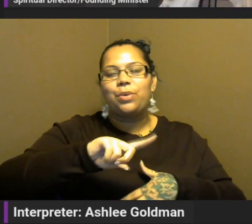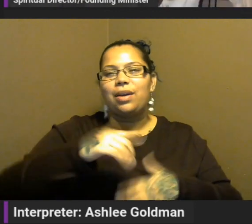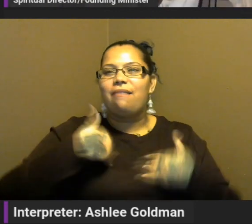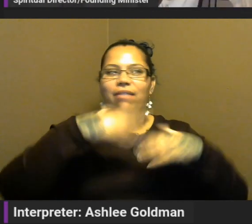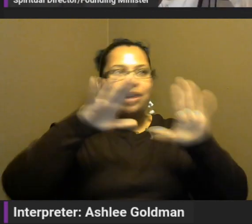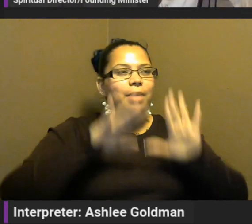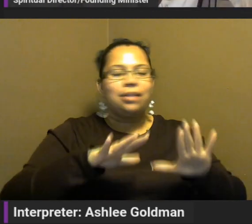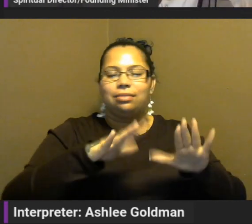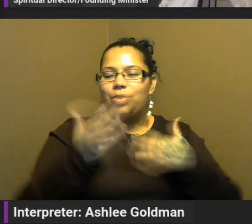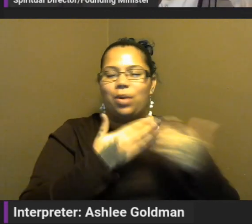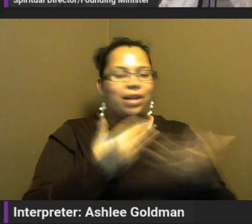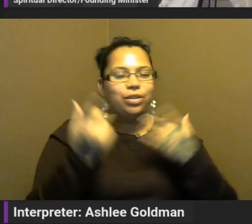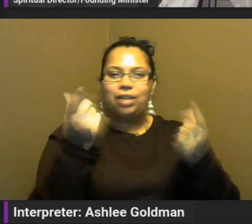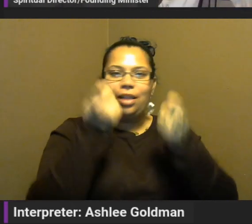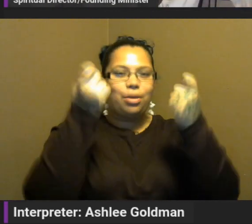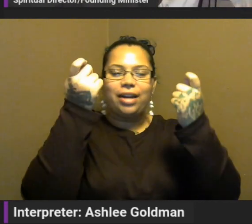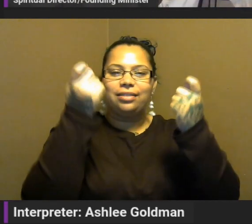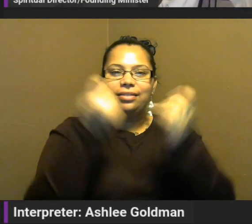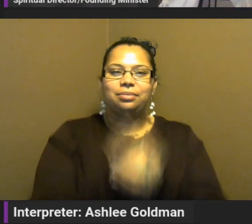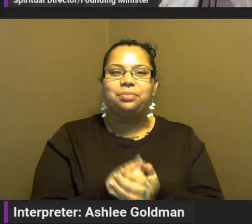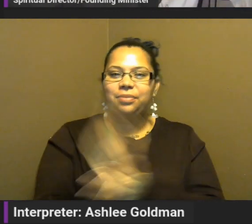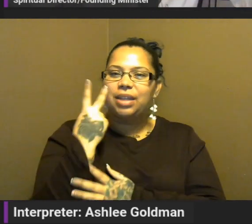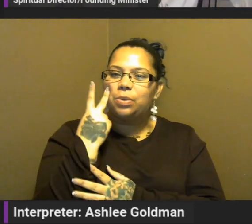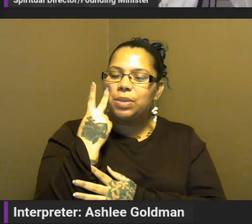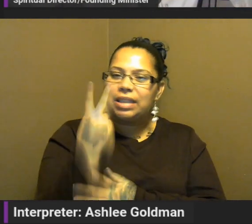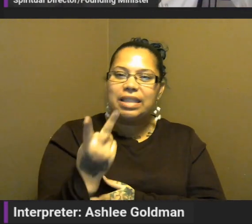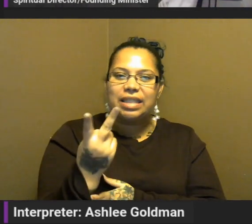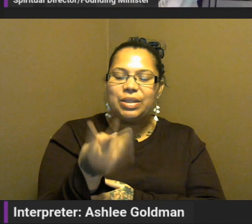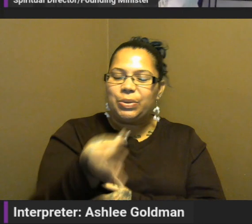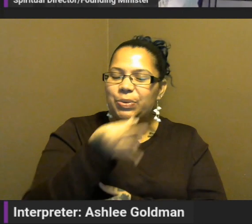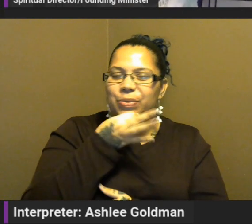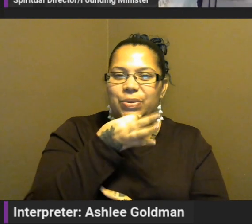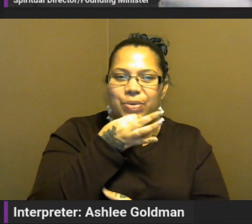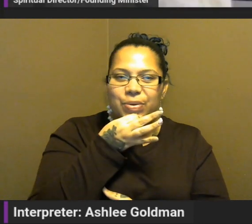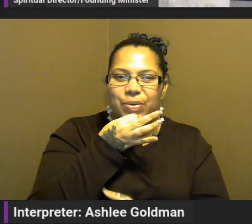whatever it is that you celebrate, and we'll see you very soon.